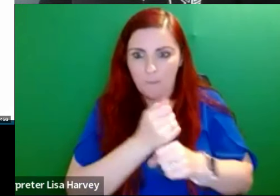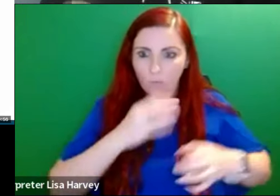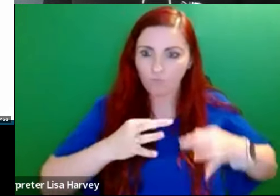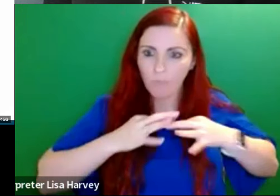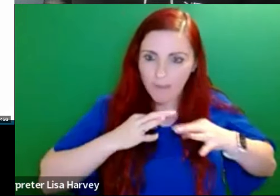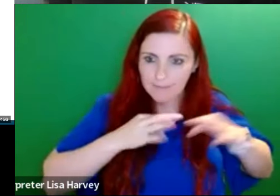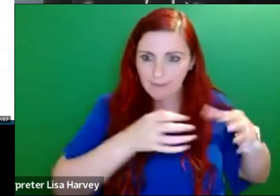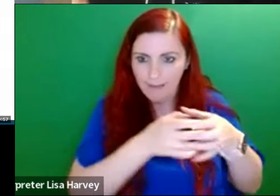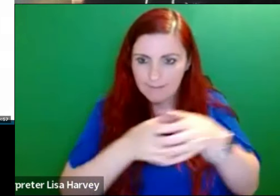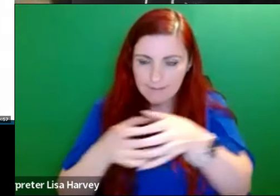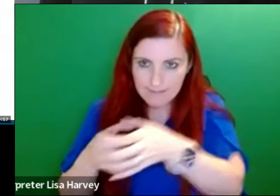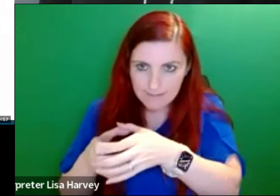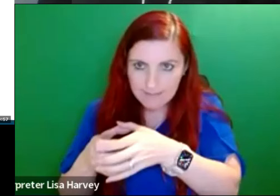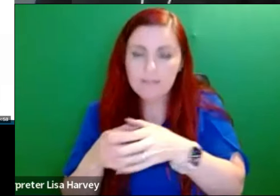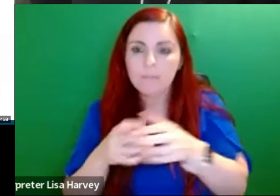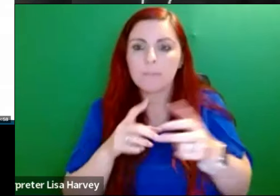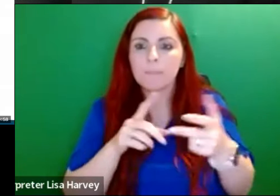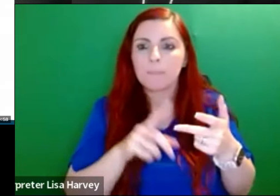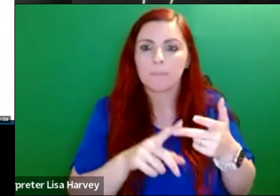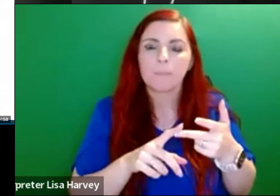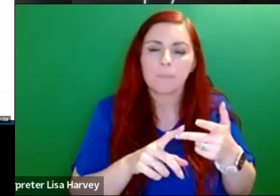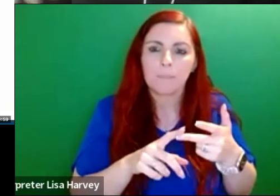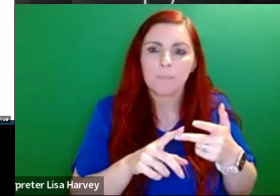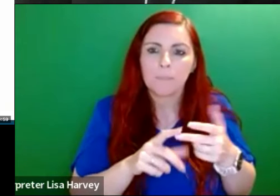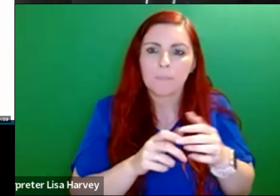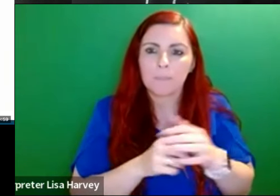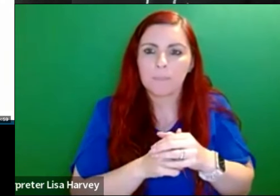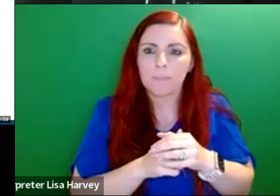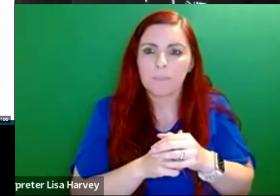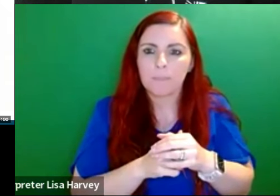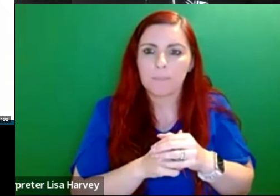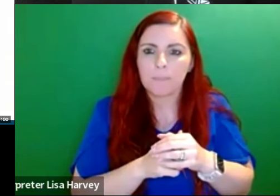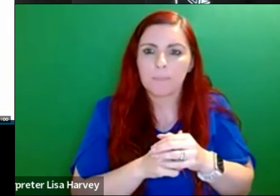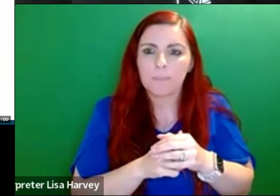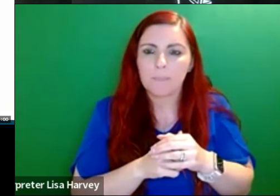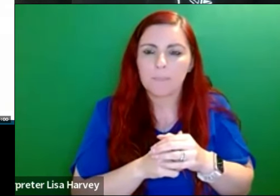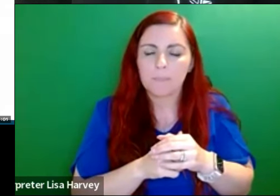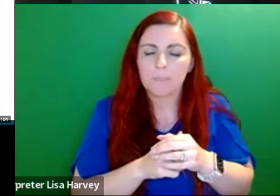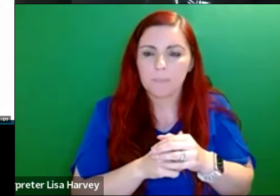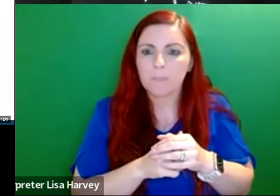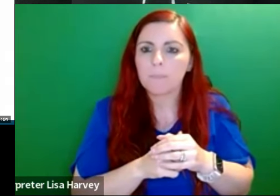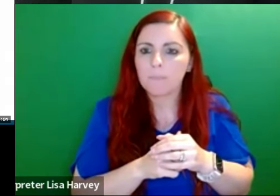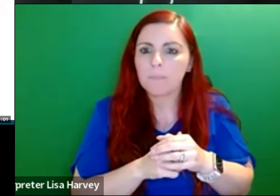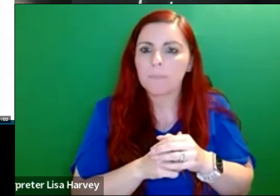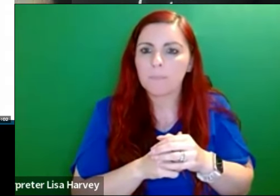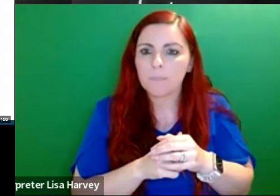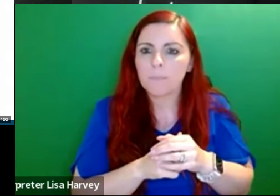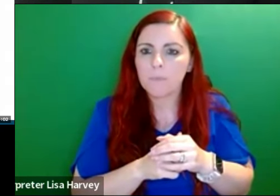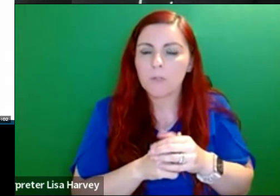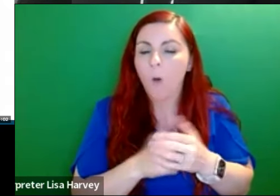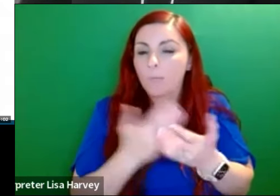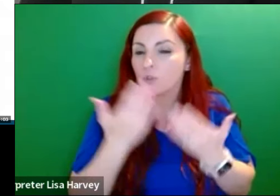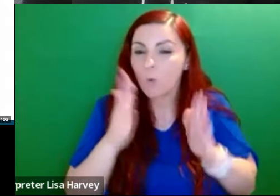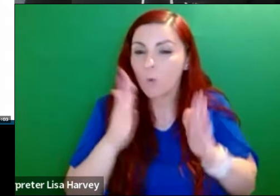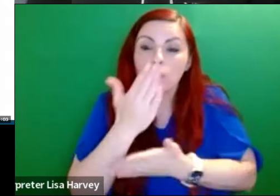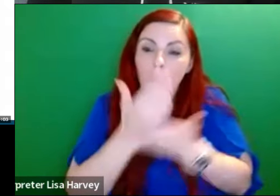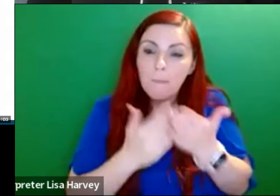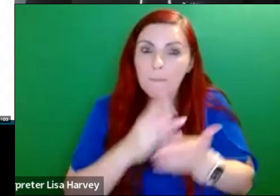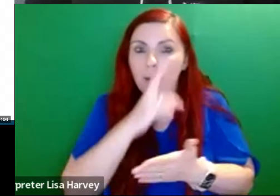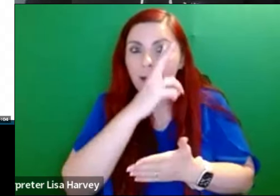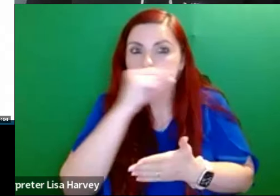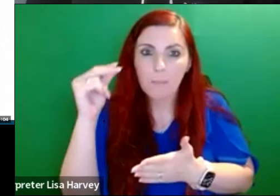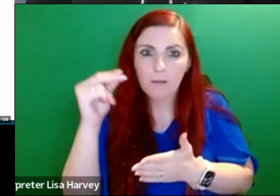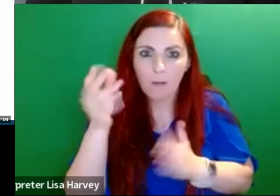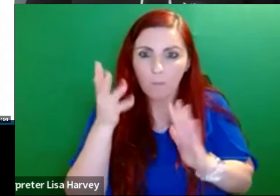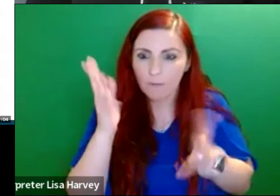language linguistics in general. So what I'll do is I'll discuss some key examples of